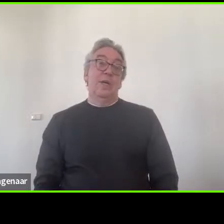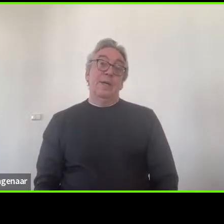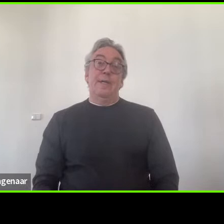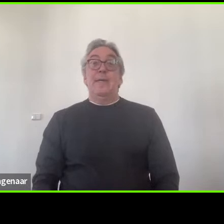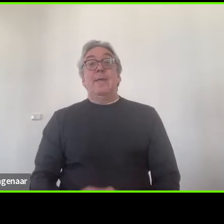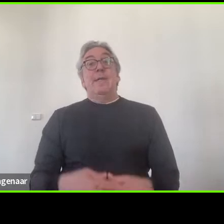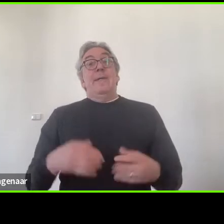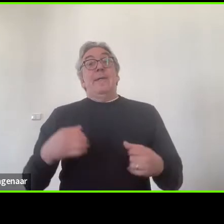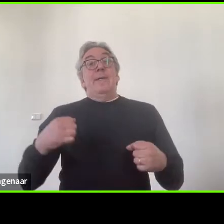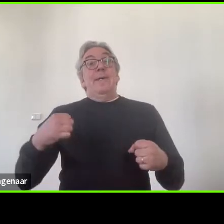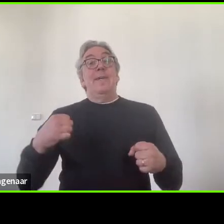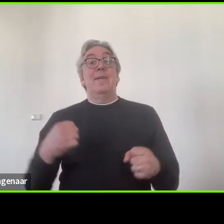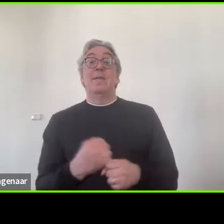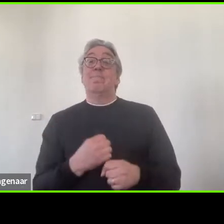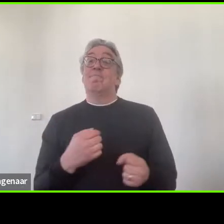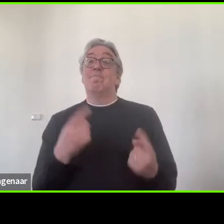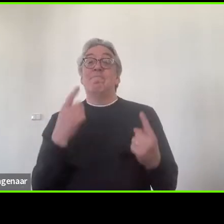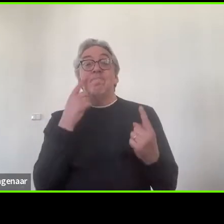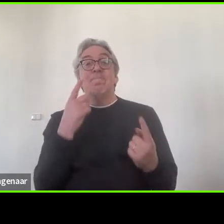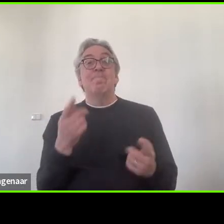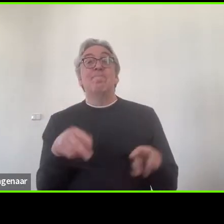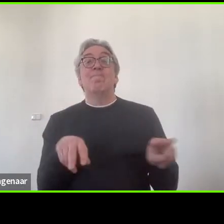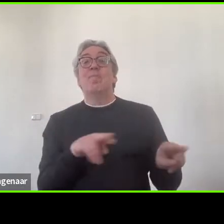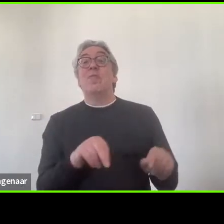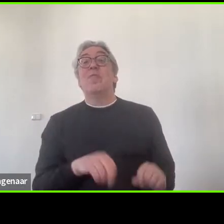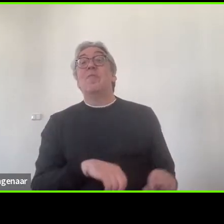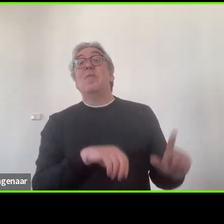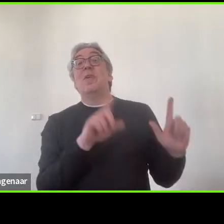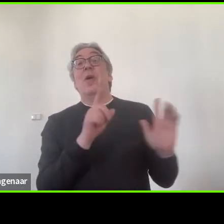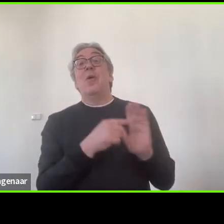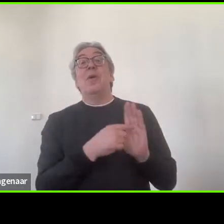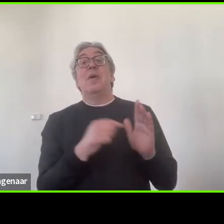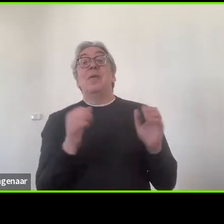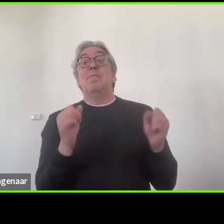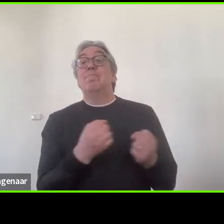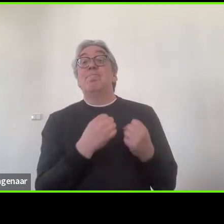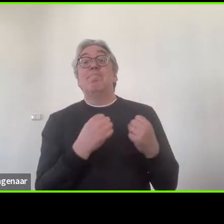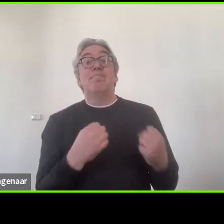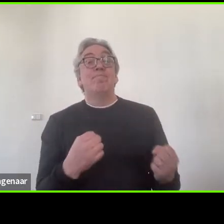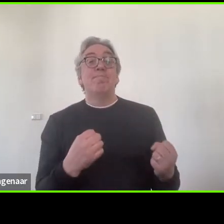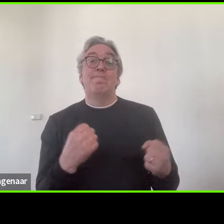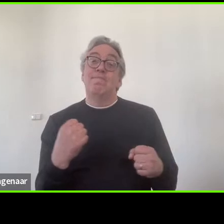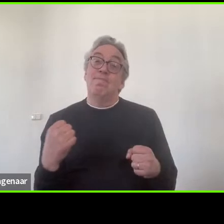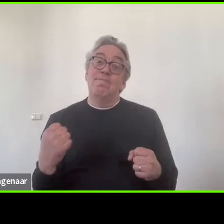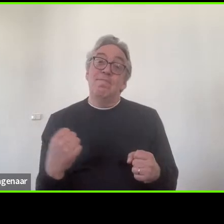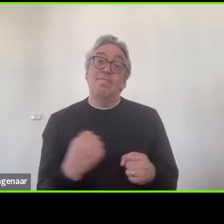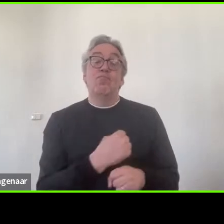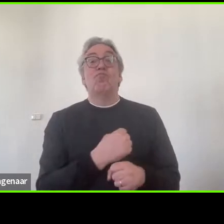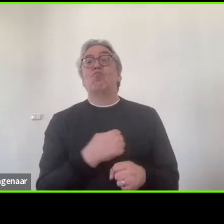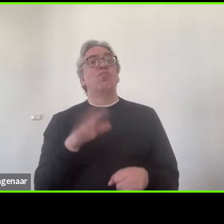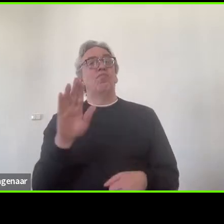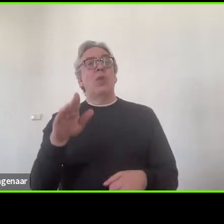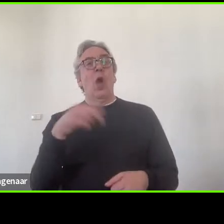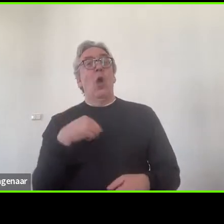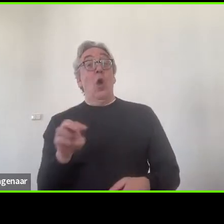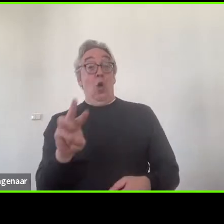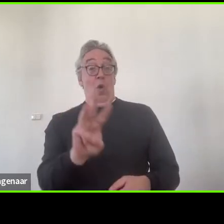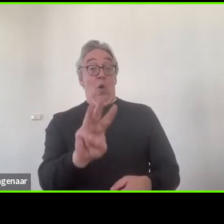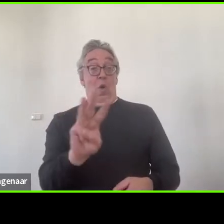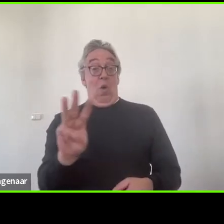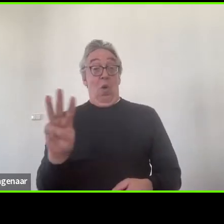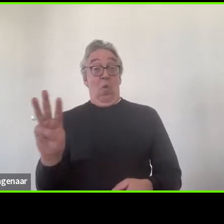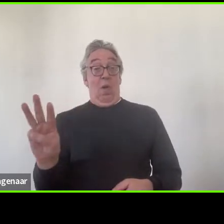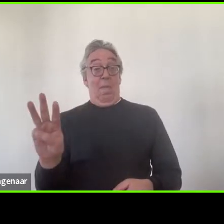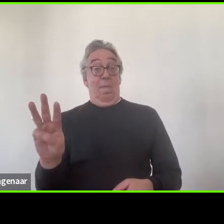Unfortunately, it seems that we are actually unable to display Mina's video. We will therefore put it on our website